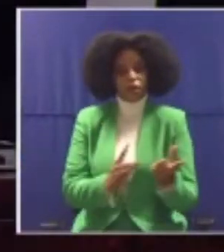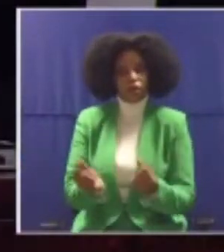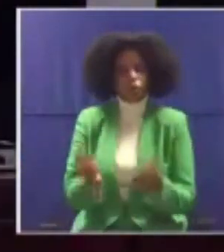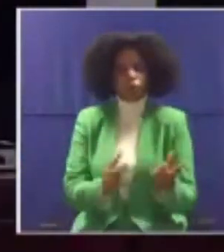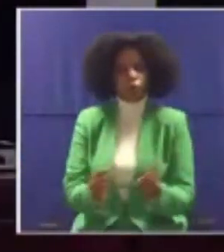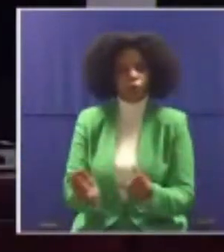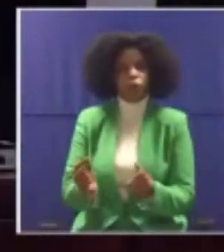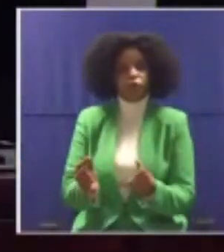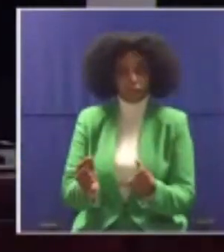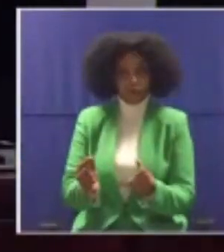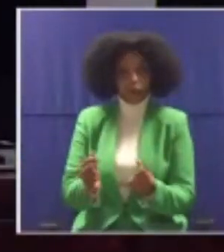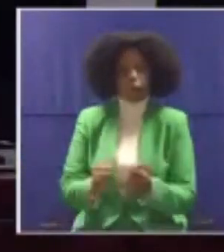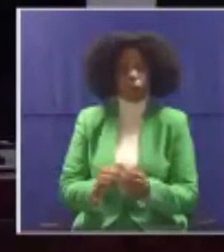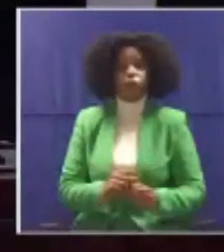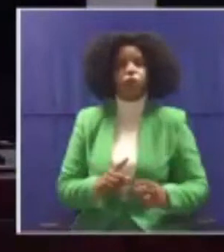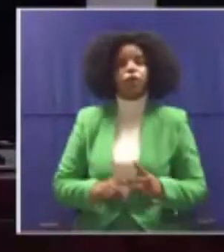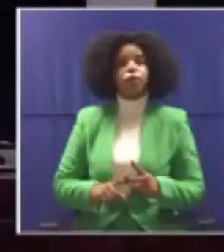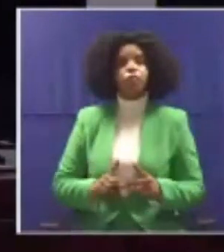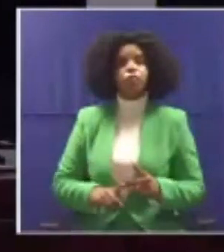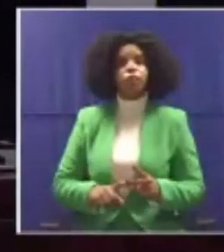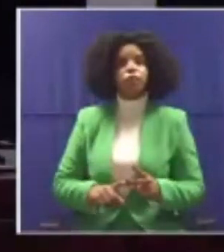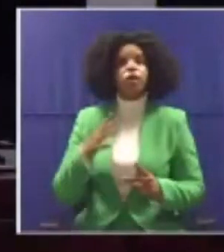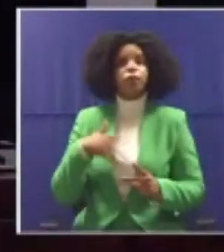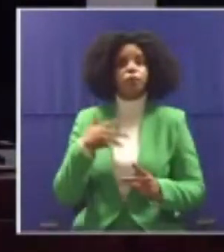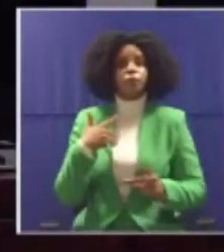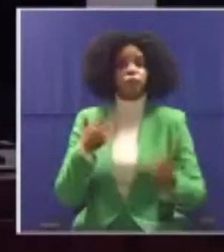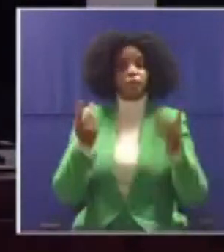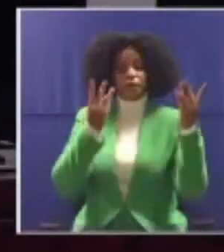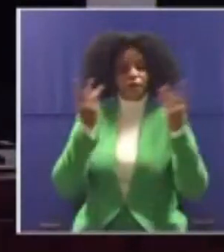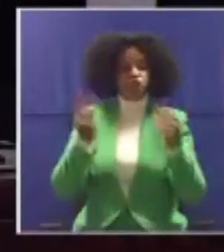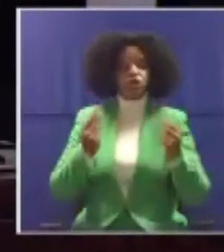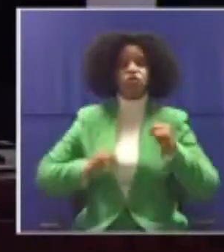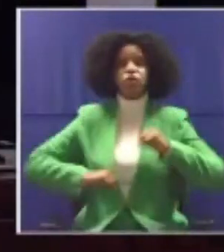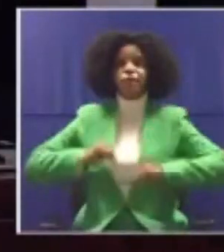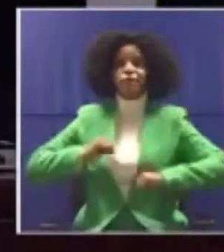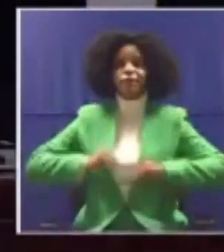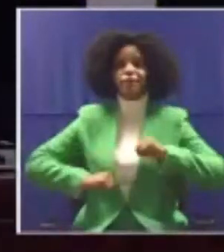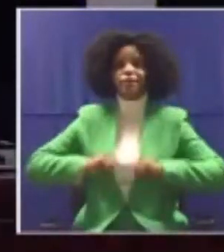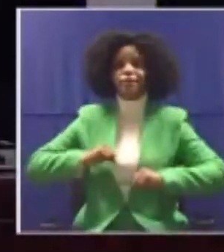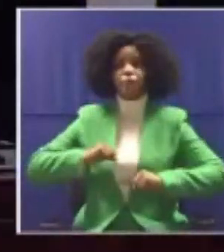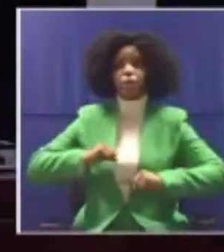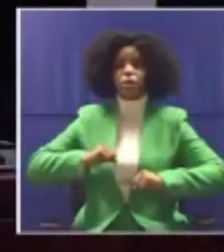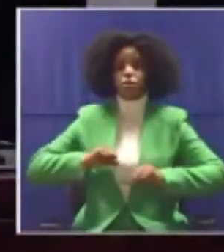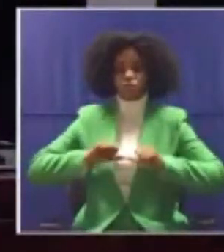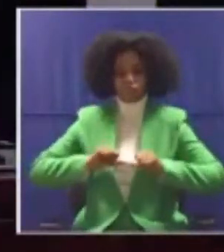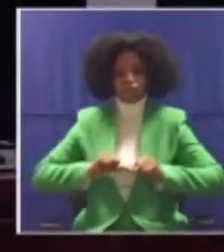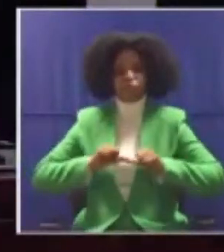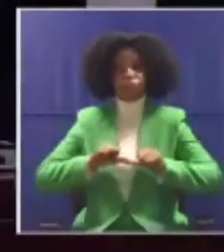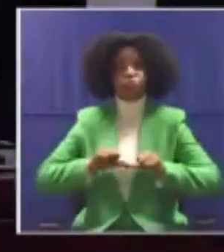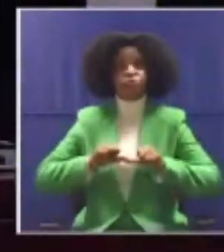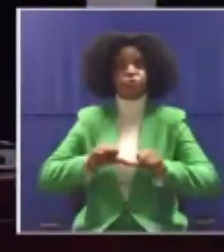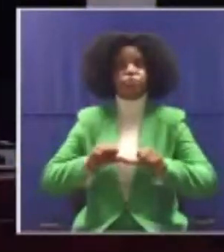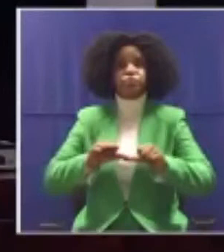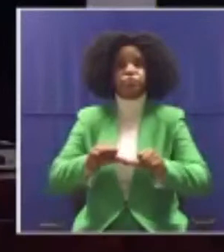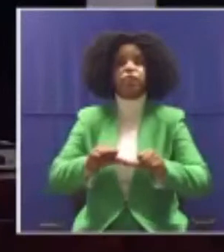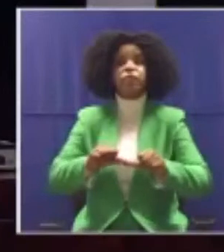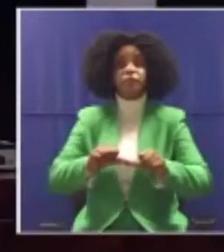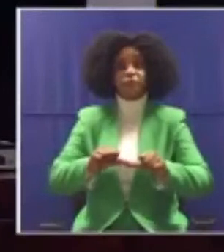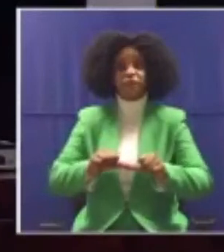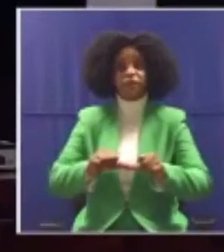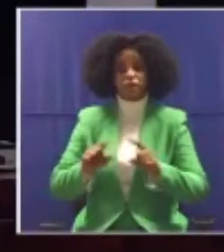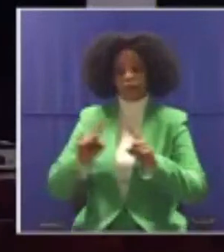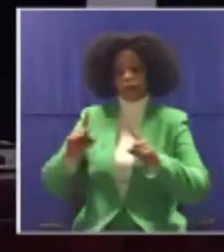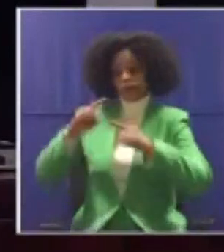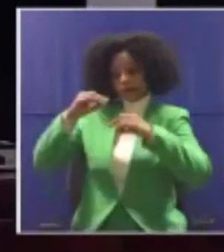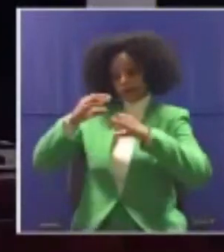build financially resilient and stable municipalities by, amongst others,